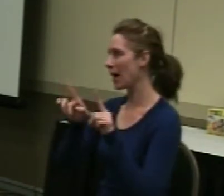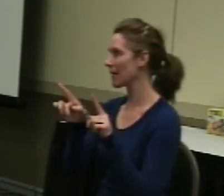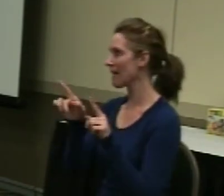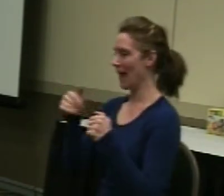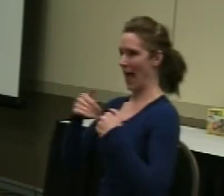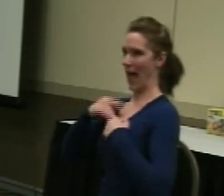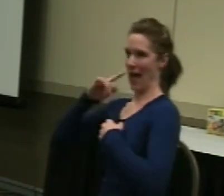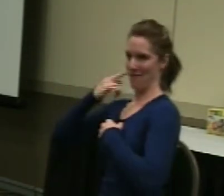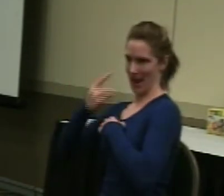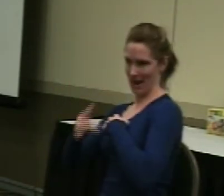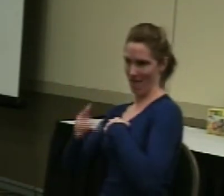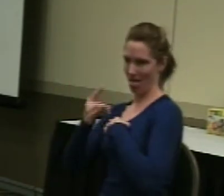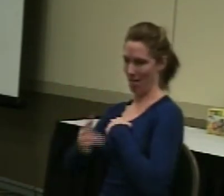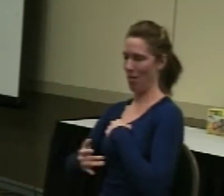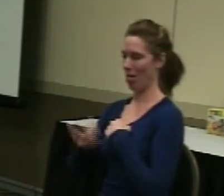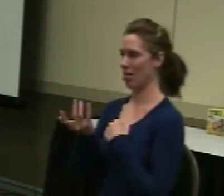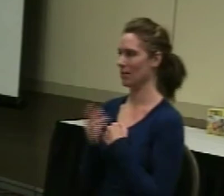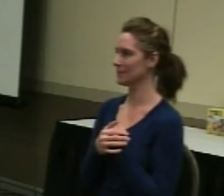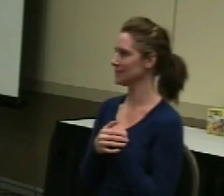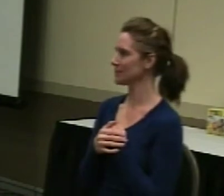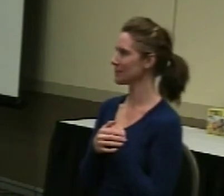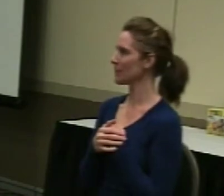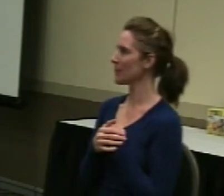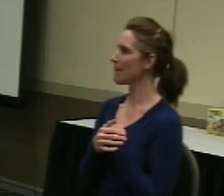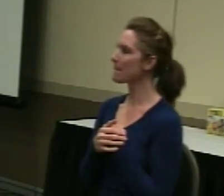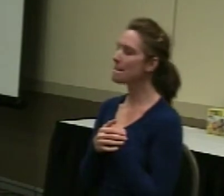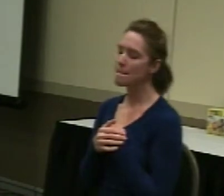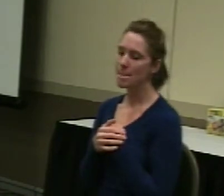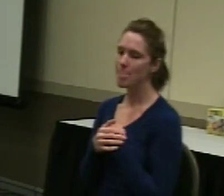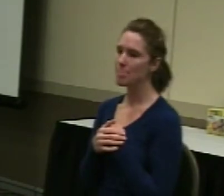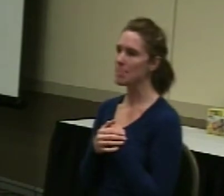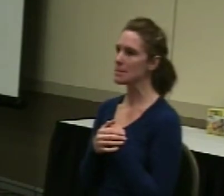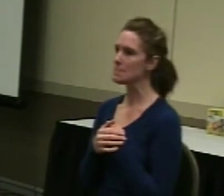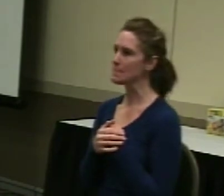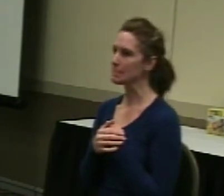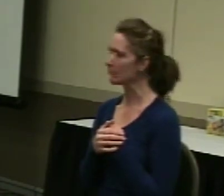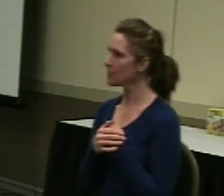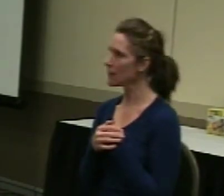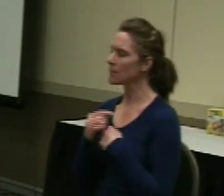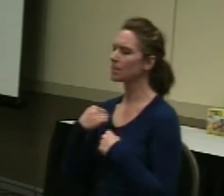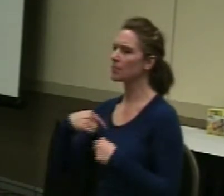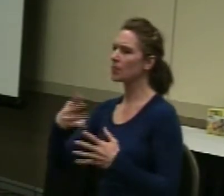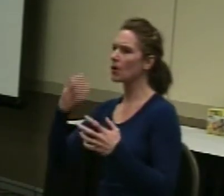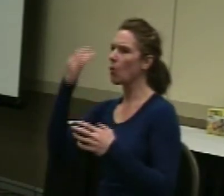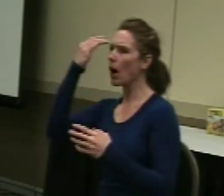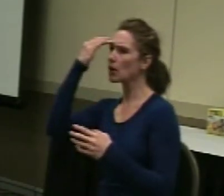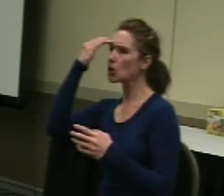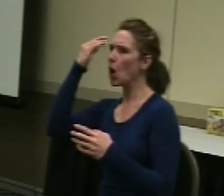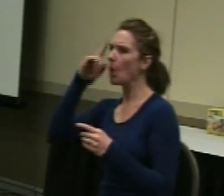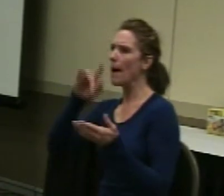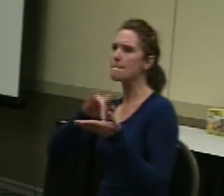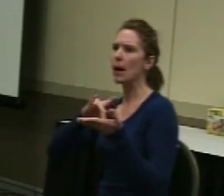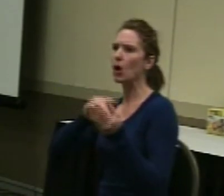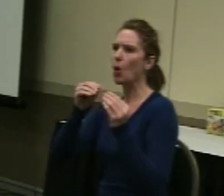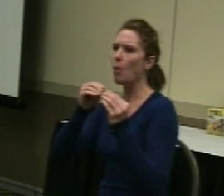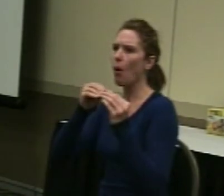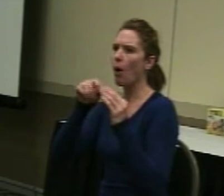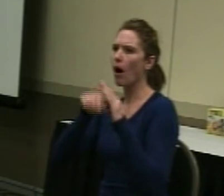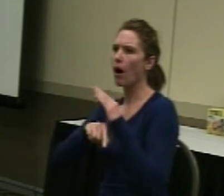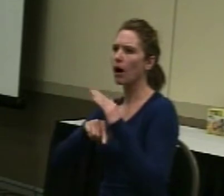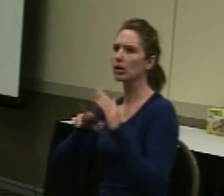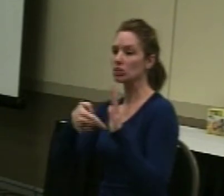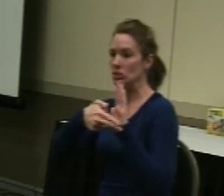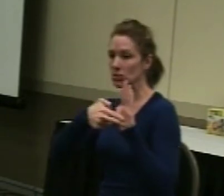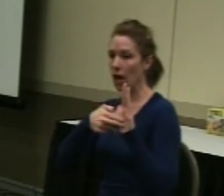We'll put those on the table maybe later on. Yes. Thank you so much. I'd also want to know more about her medical conditions.